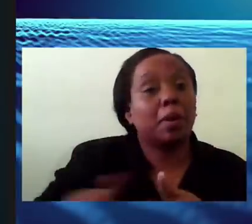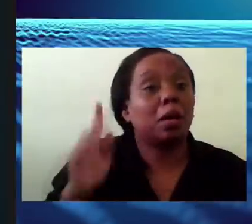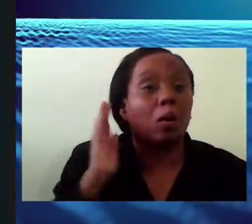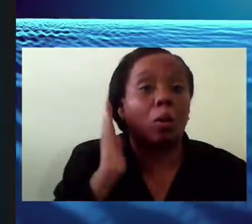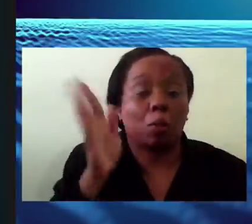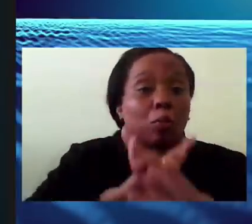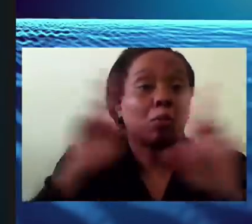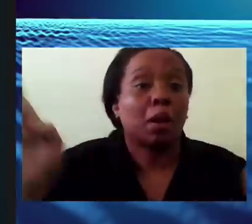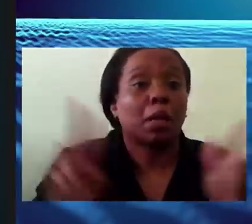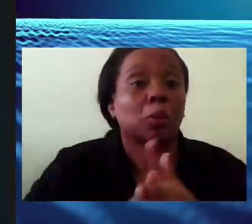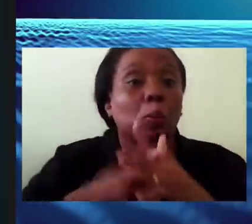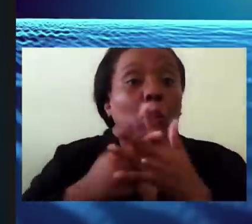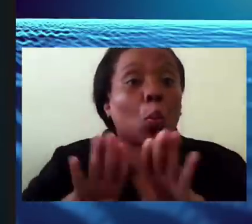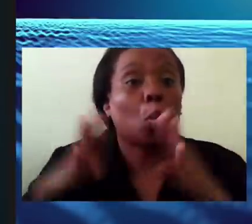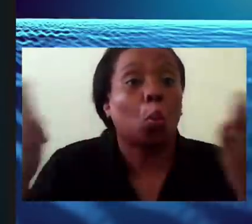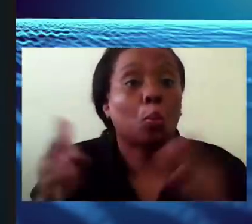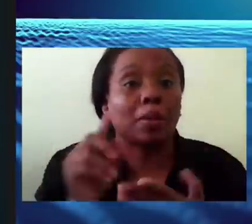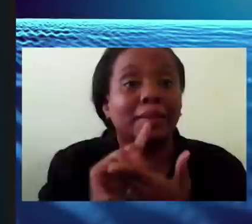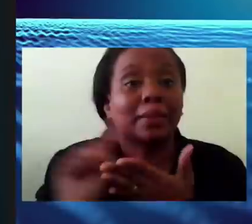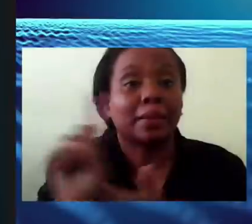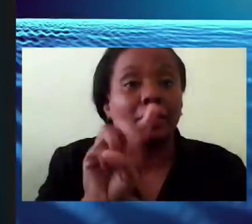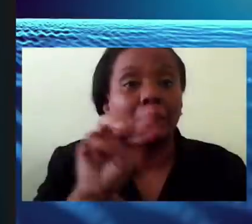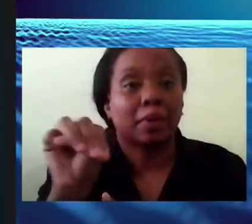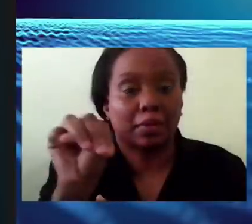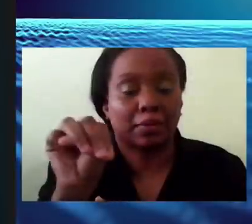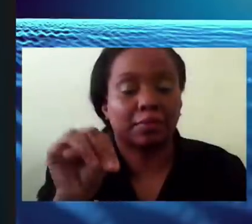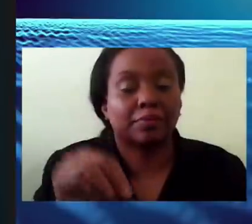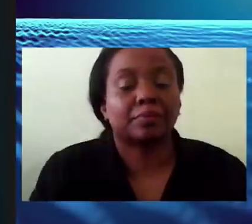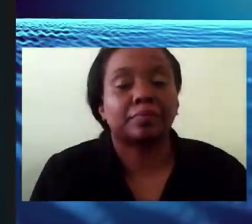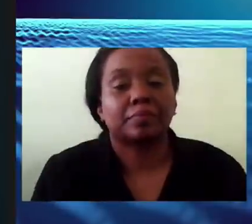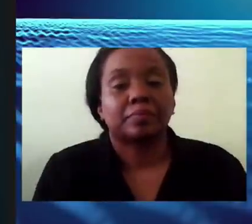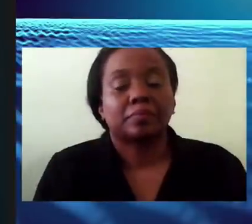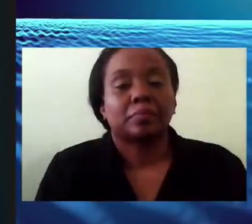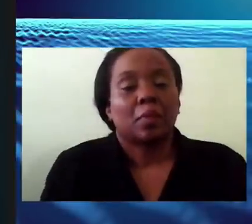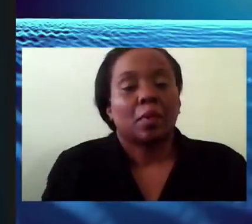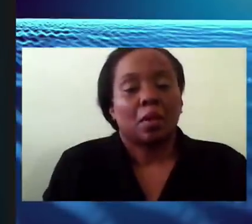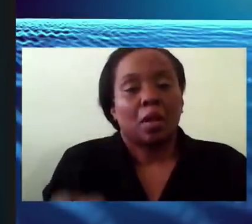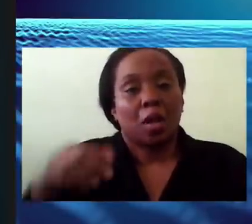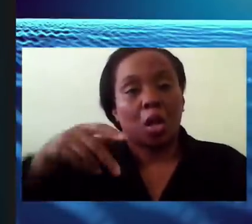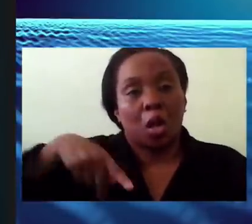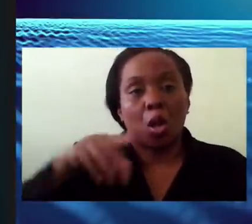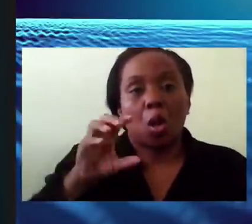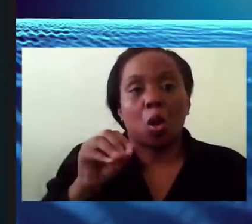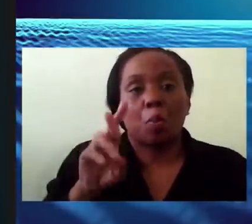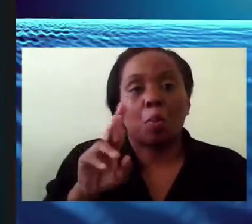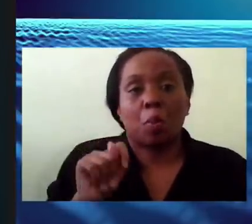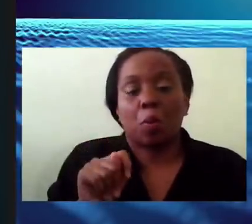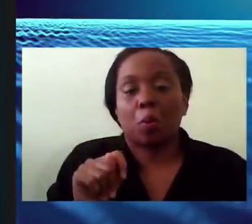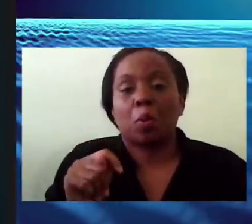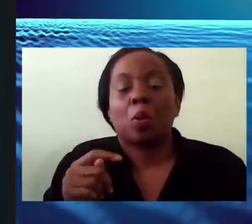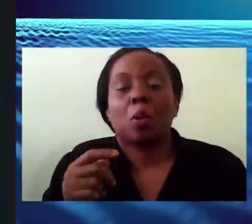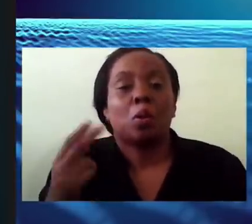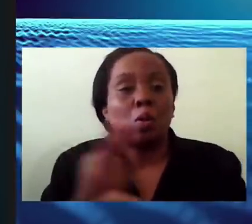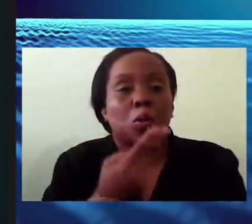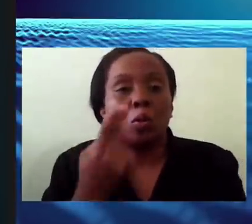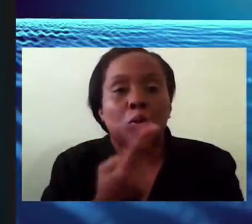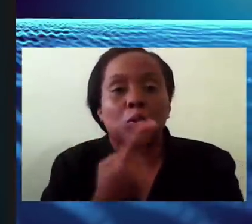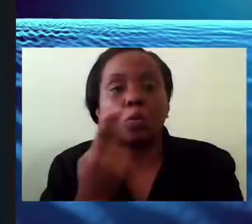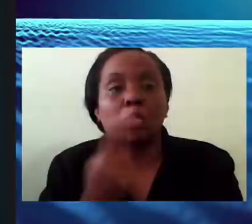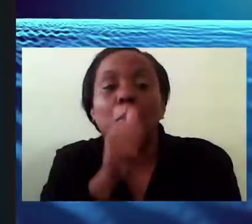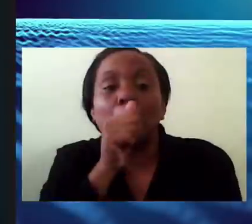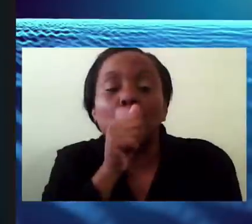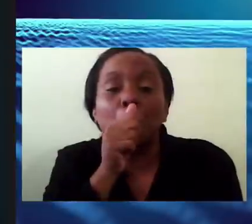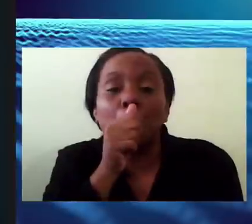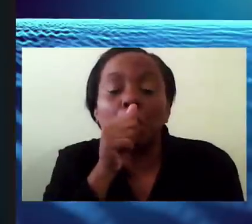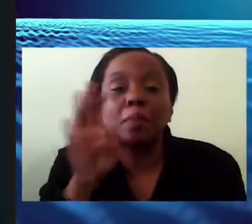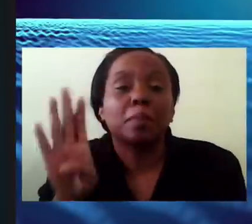To minimize complaints, the Barbados Port Authority Inc. has been using private contractors to do sweeping and wetting and shoveling